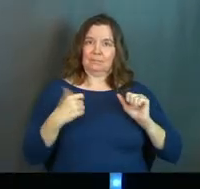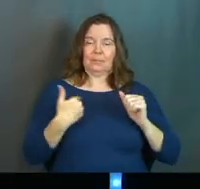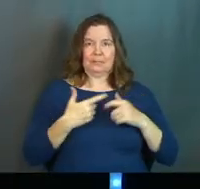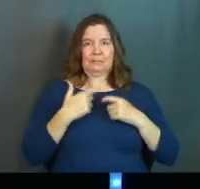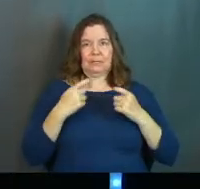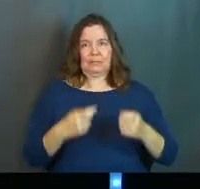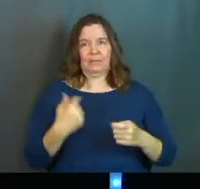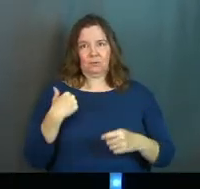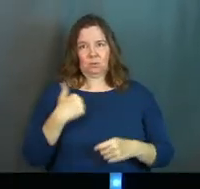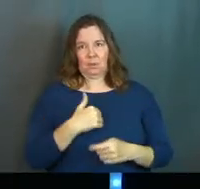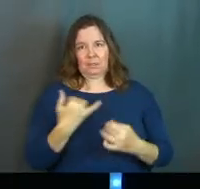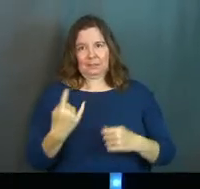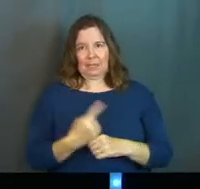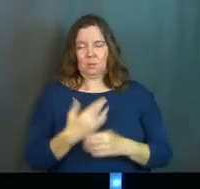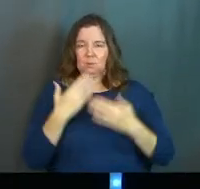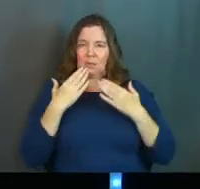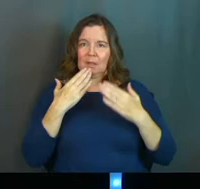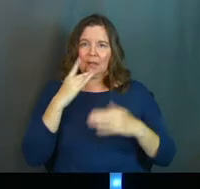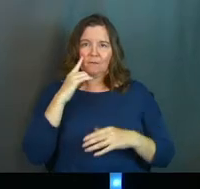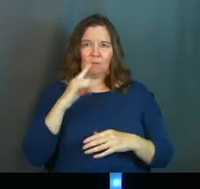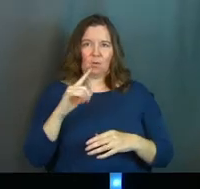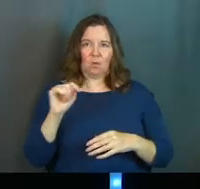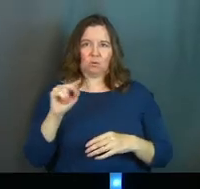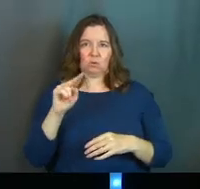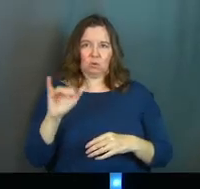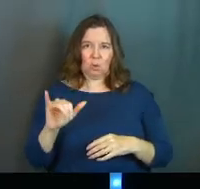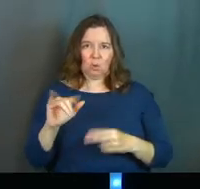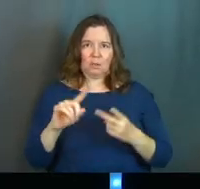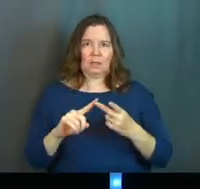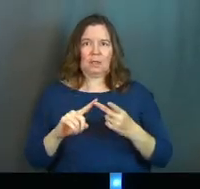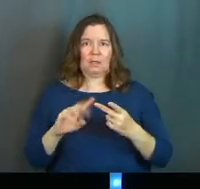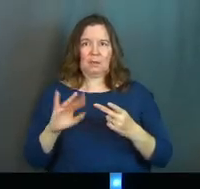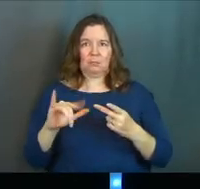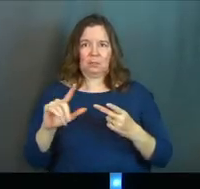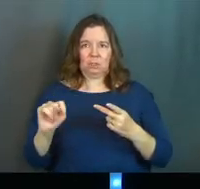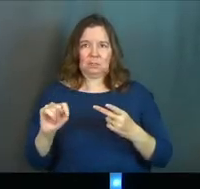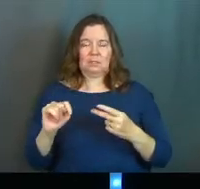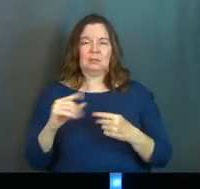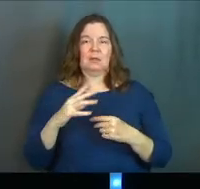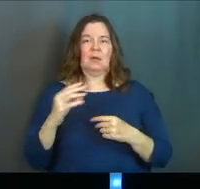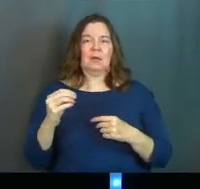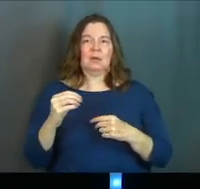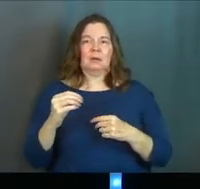today. We're so thankful for Tony and for Bridget.